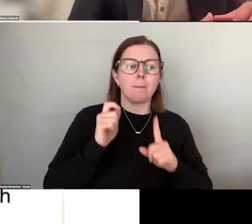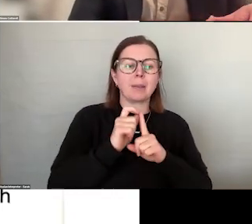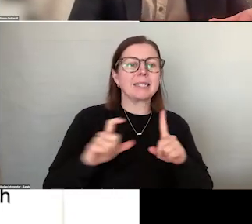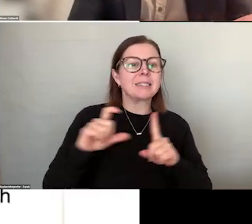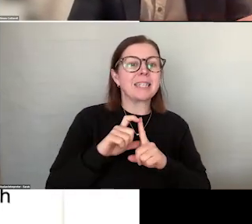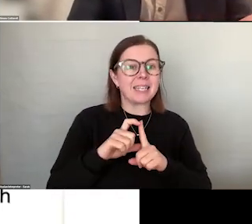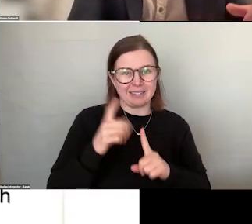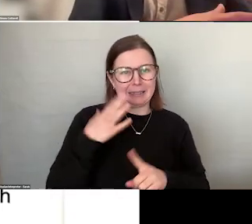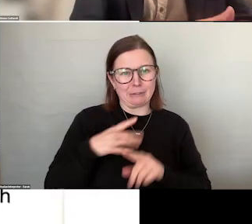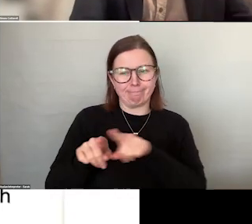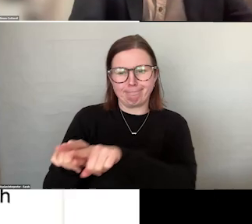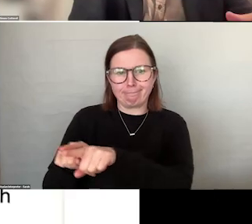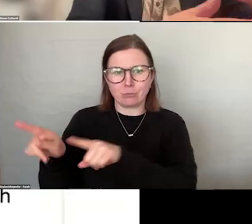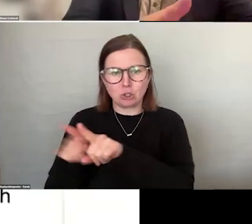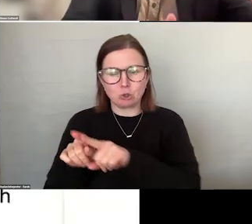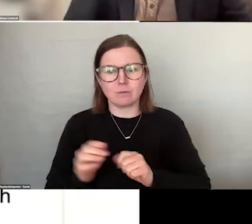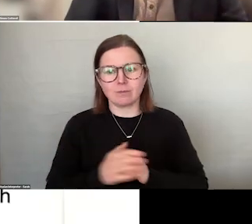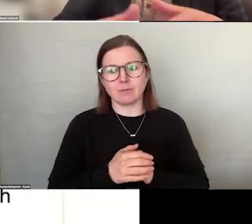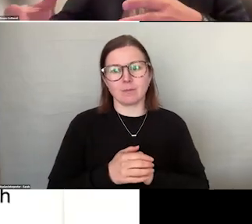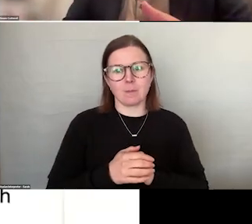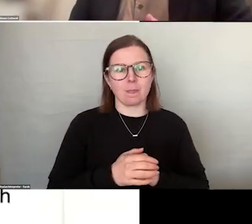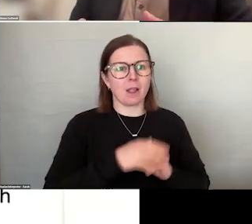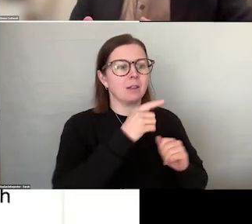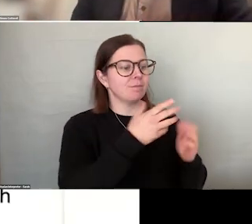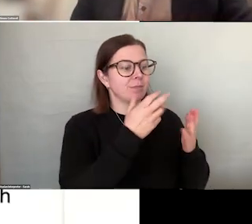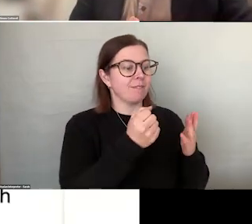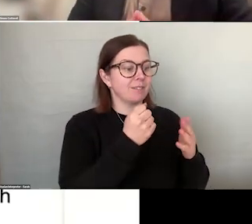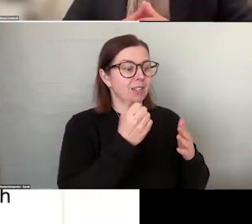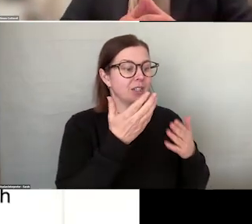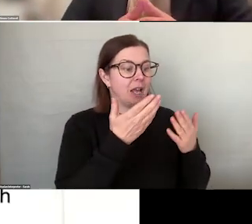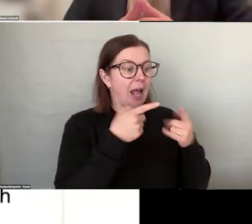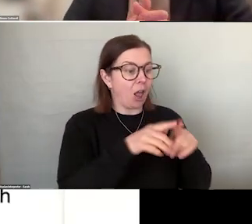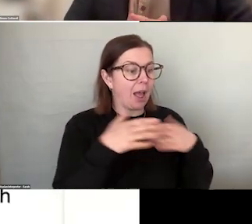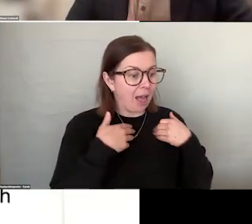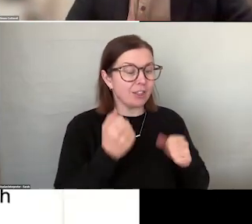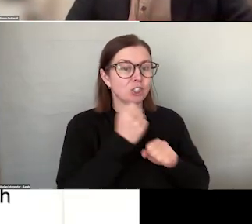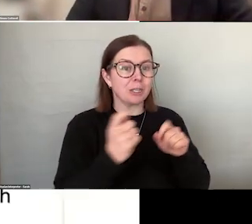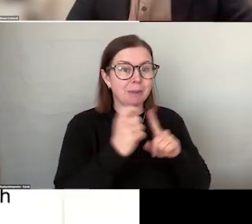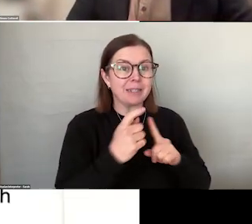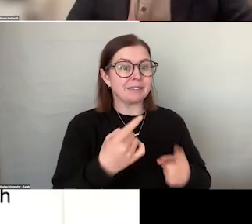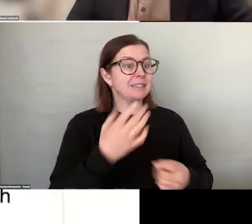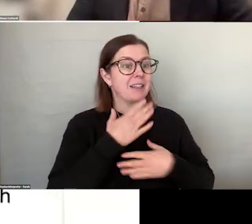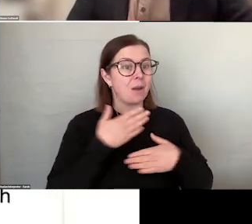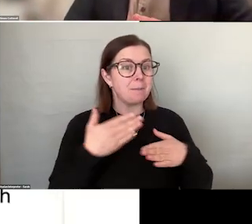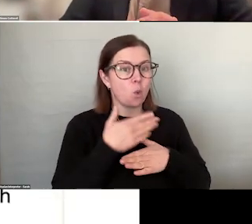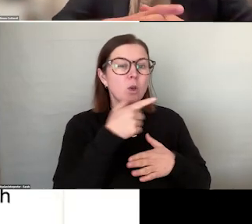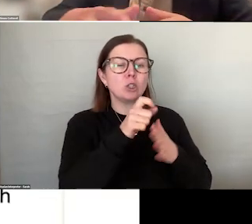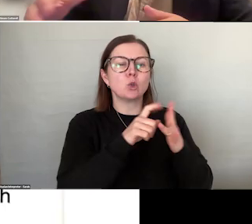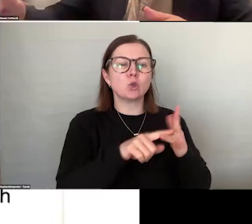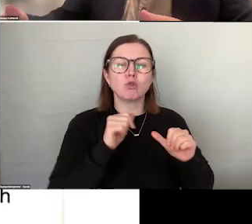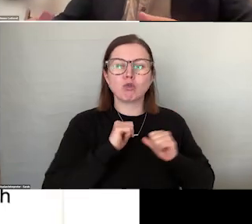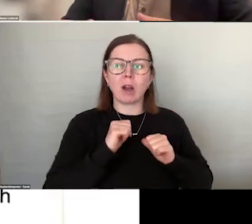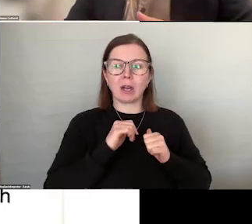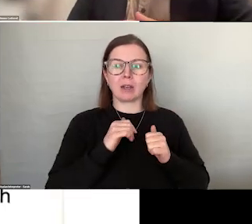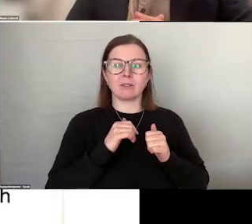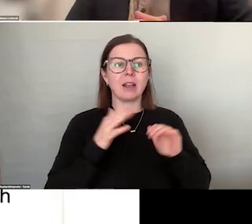in the primary care sector, GPs, allied health, people who are self-employed, they do that training through